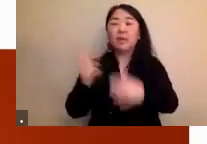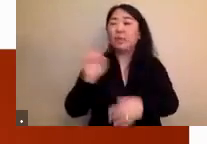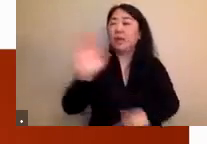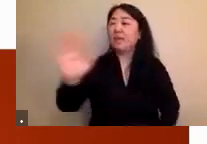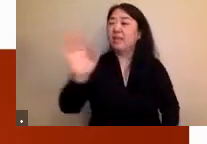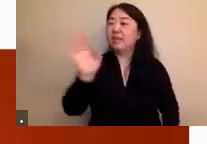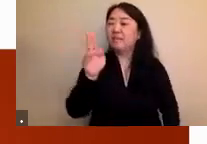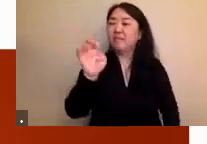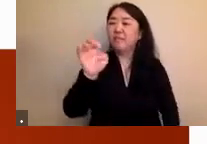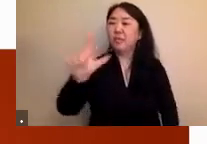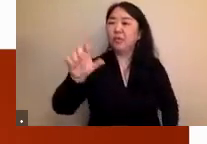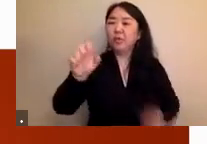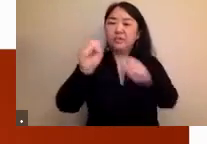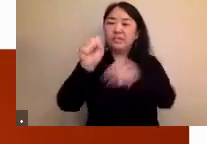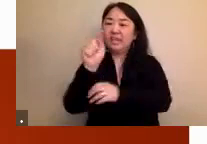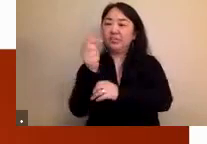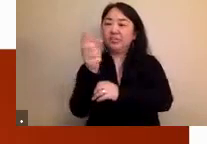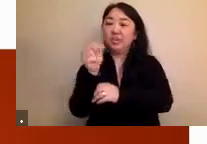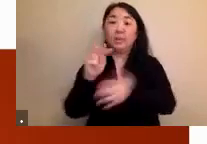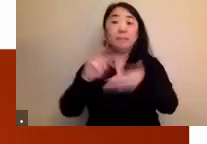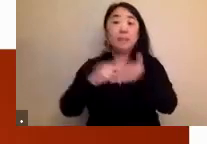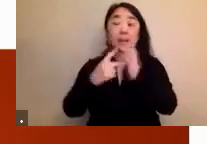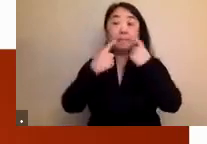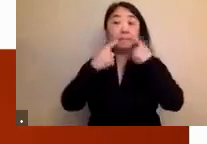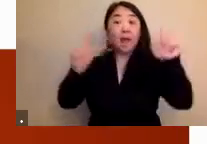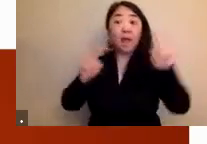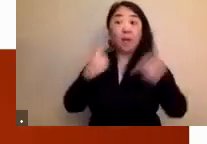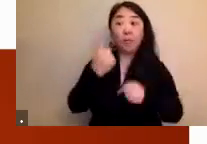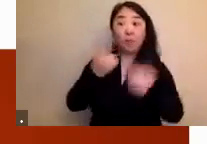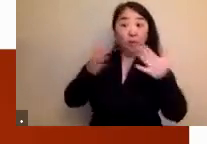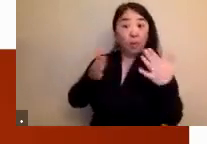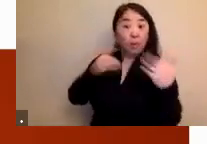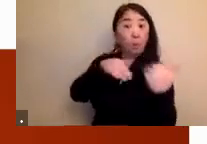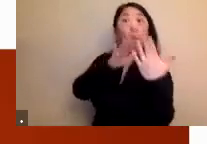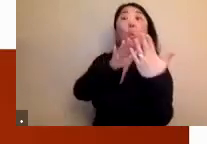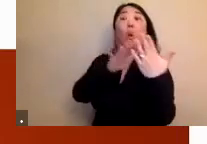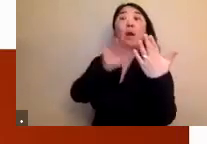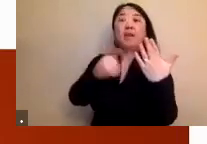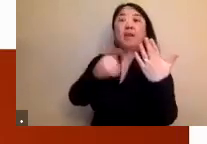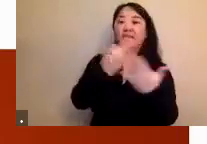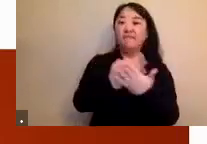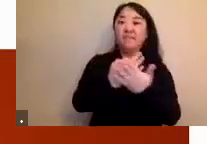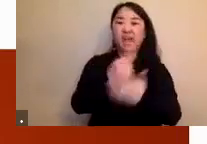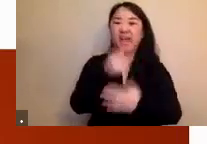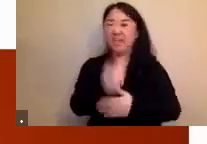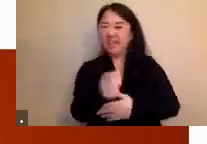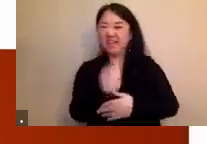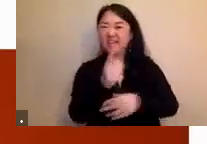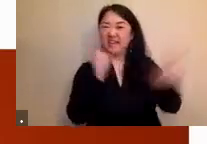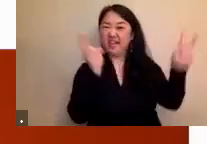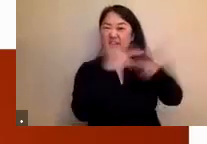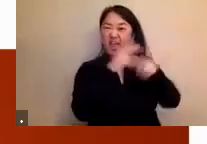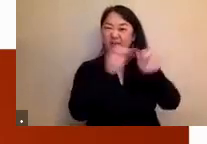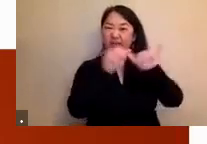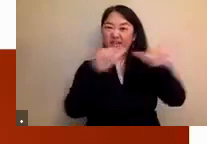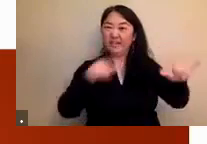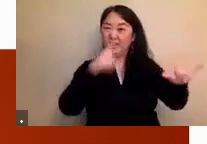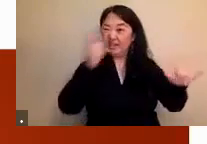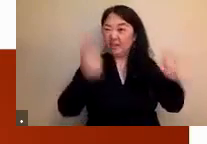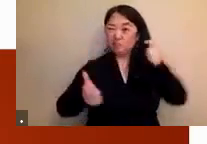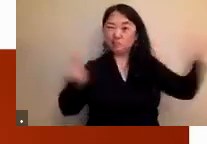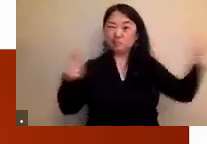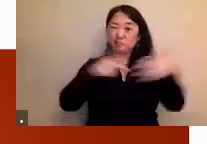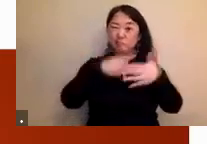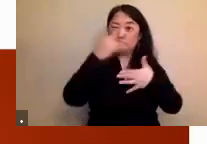So that became a way in which they could fund such a massive project, such as